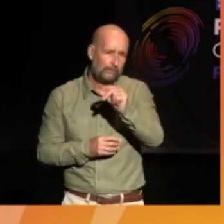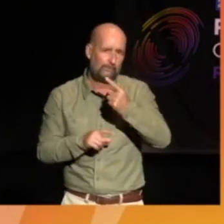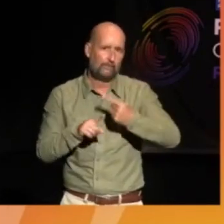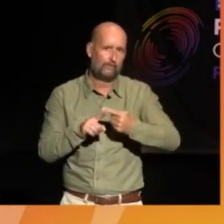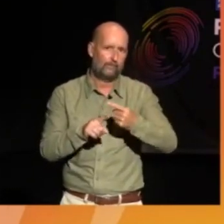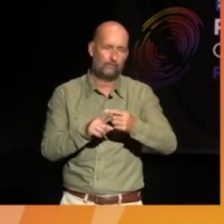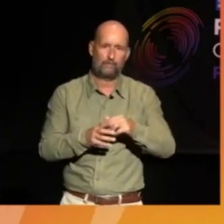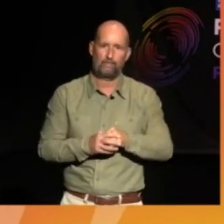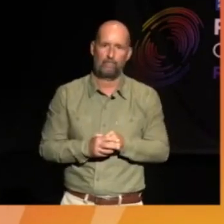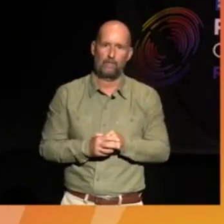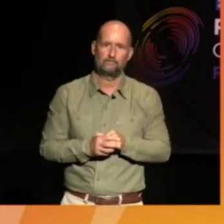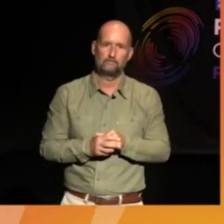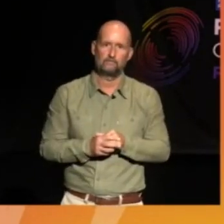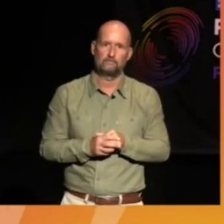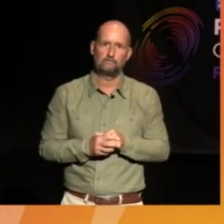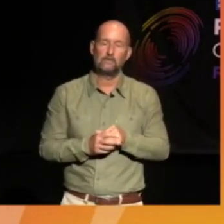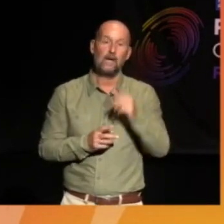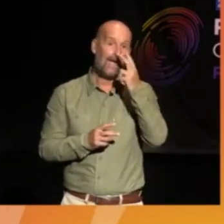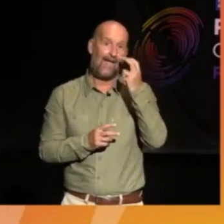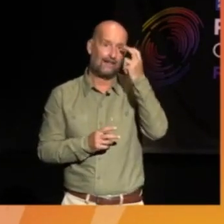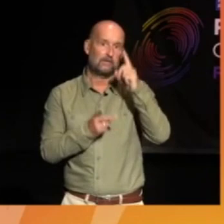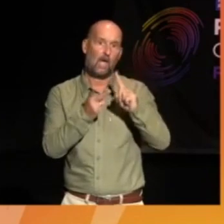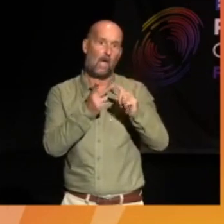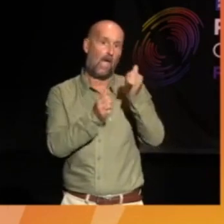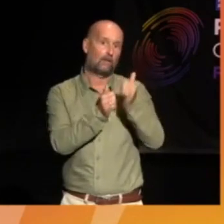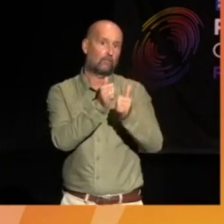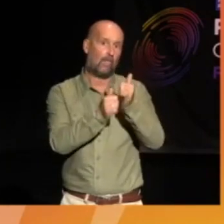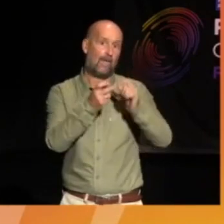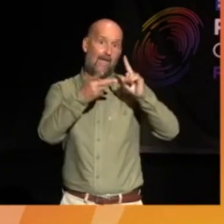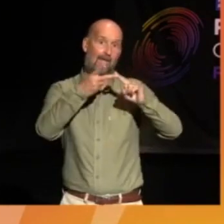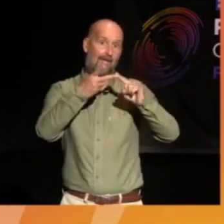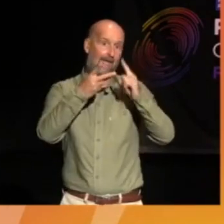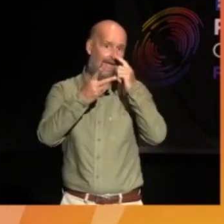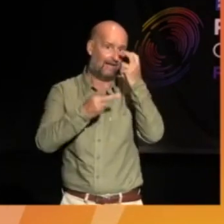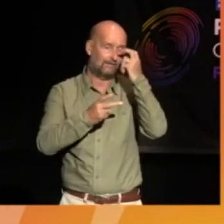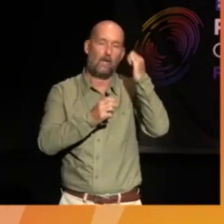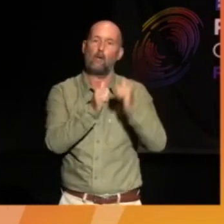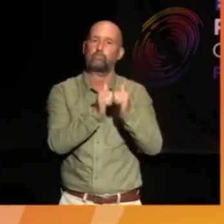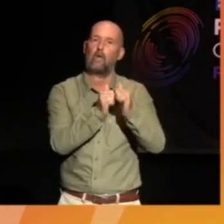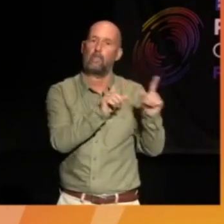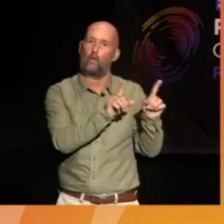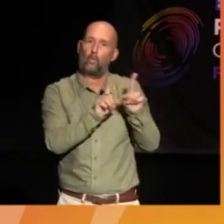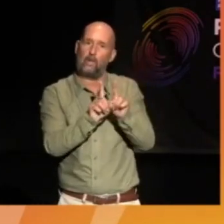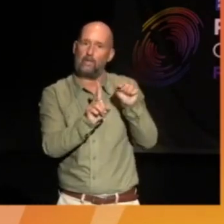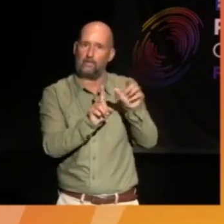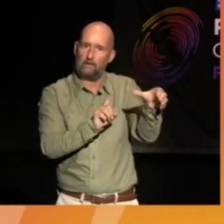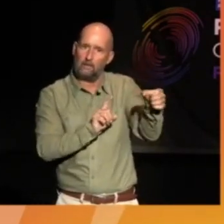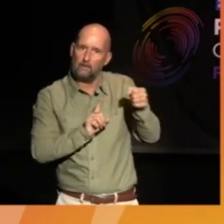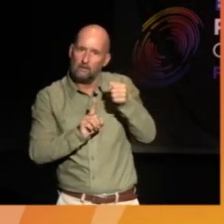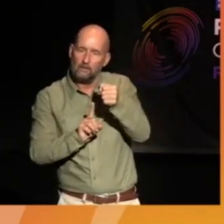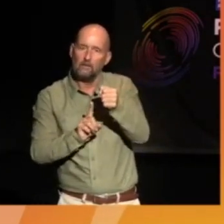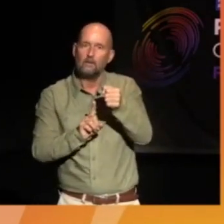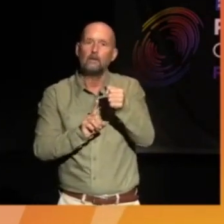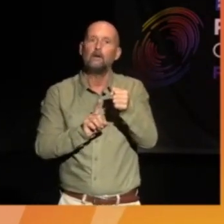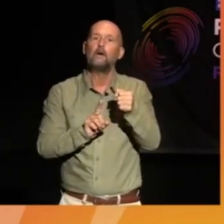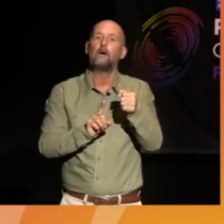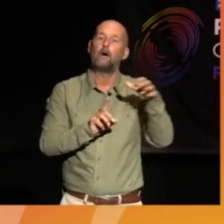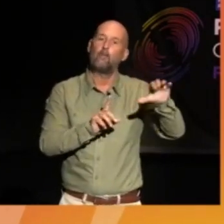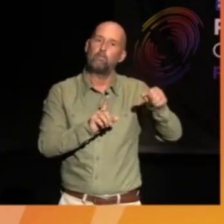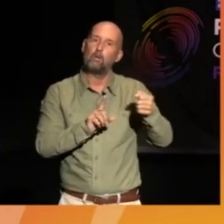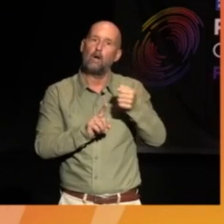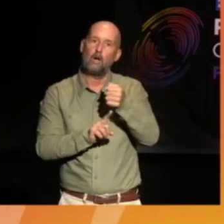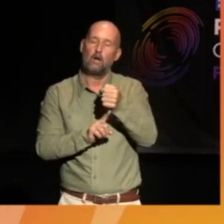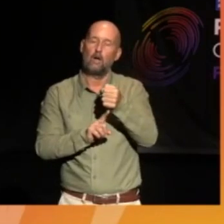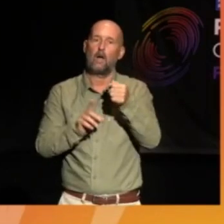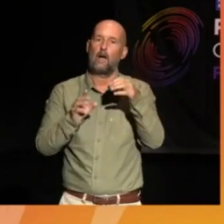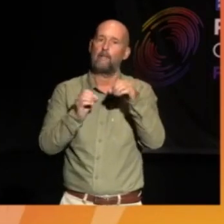brother with affection. And Elder brother, yeah. Yes, elder brother. And I was brought to Balashram